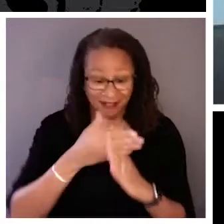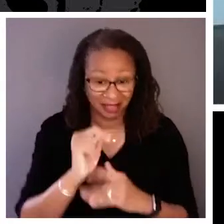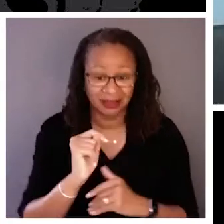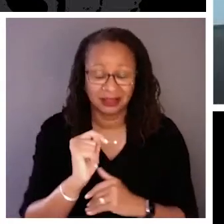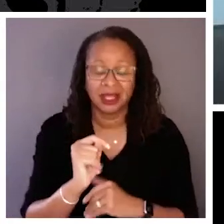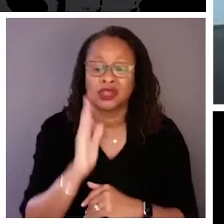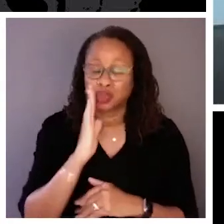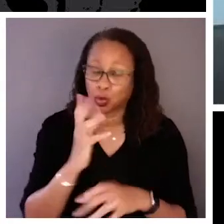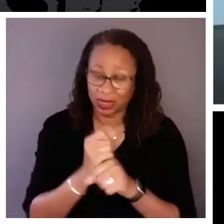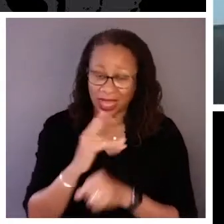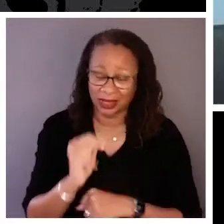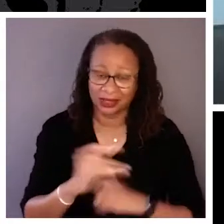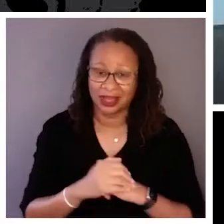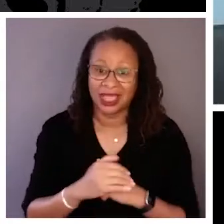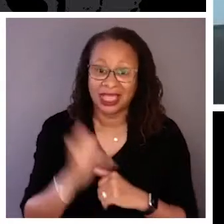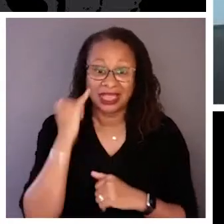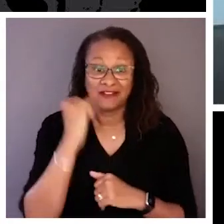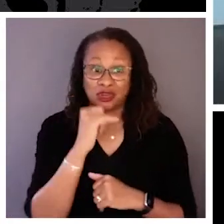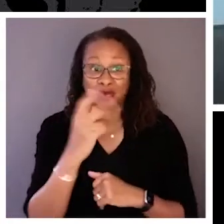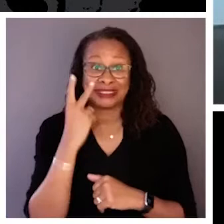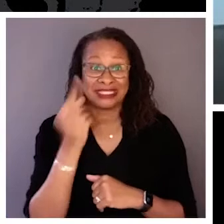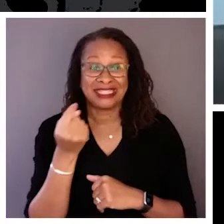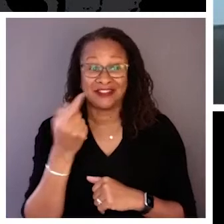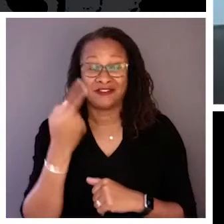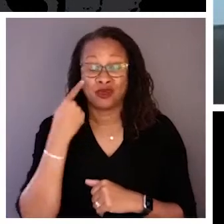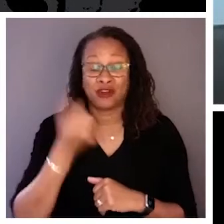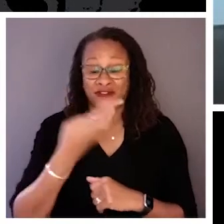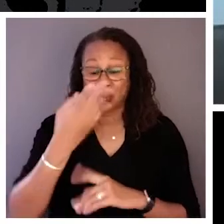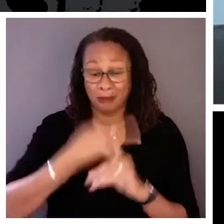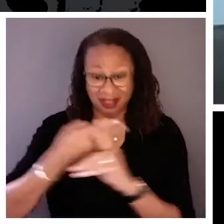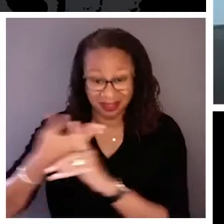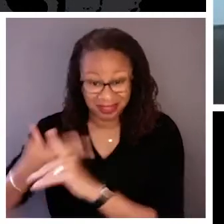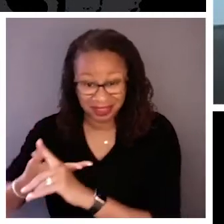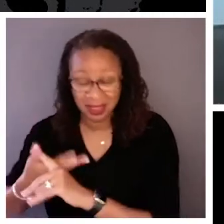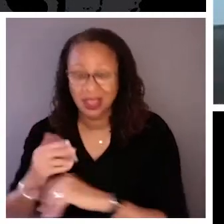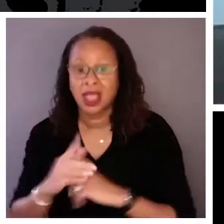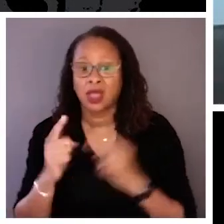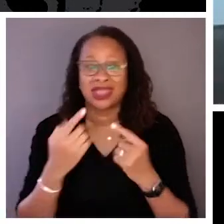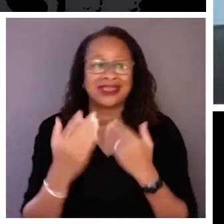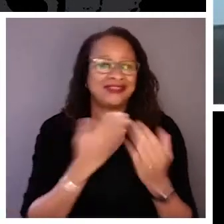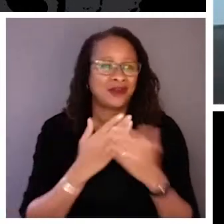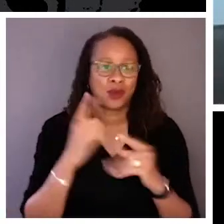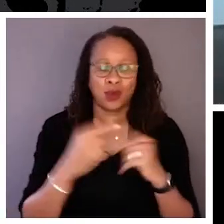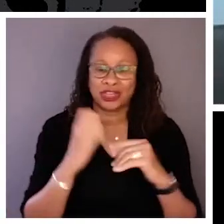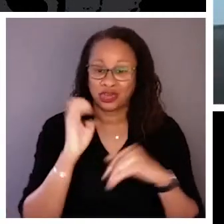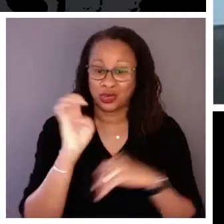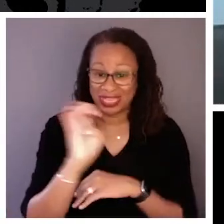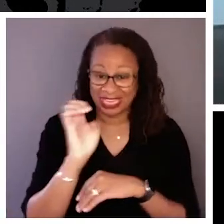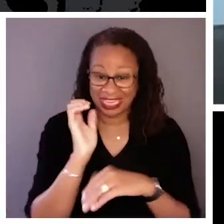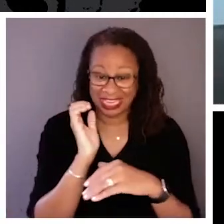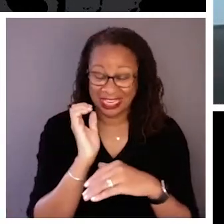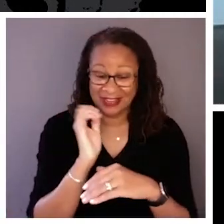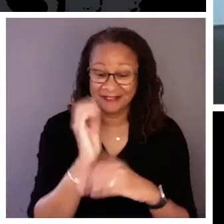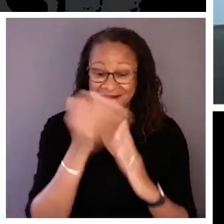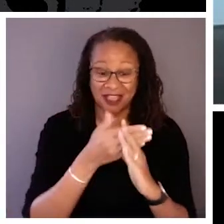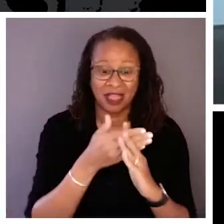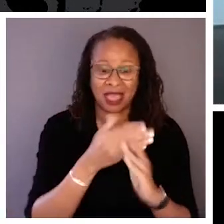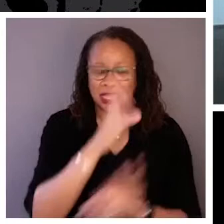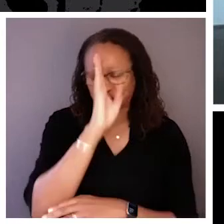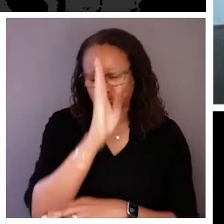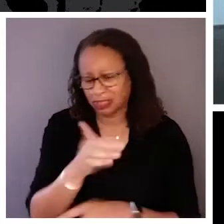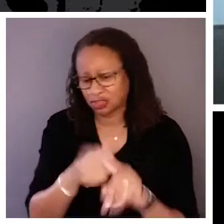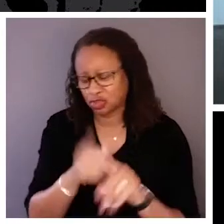it, if you don't see it for a couple of months, even when you e-file and have it directly deposited into your bank account, which